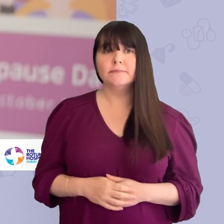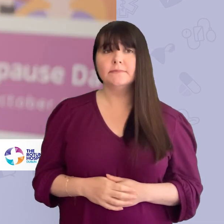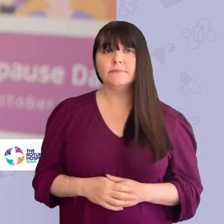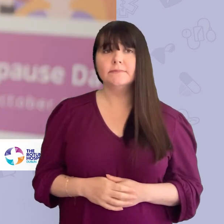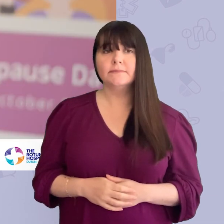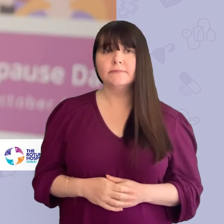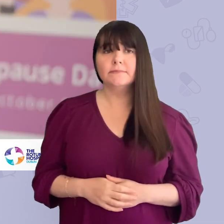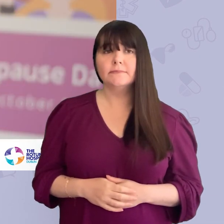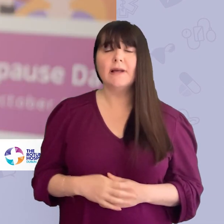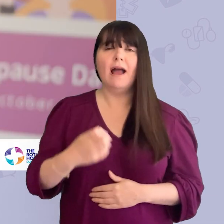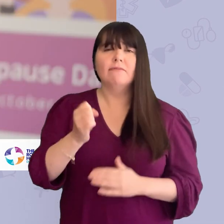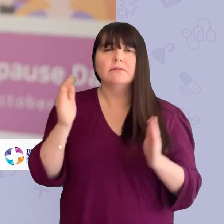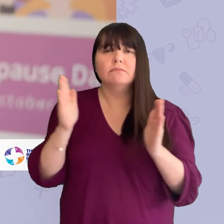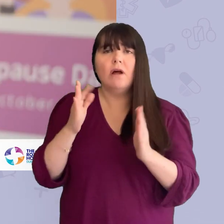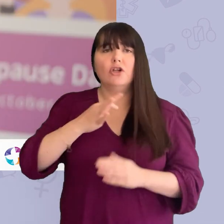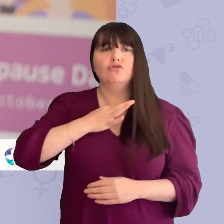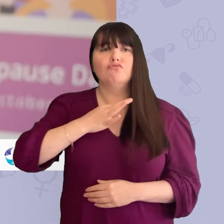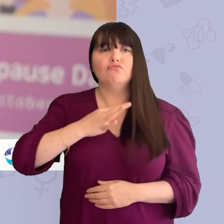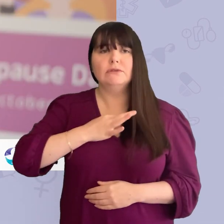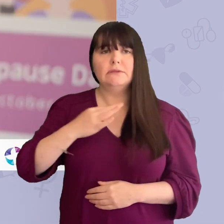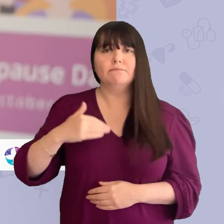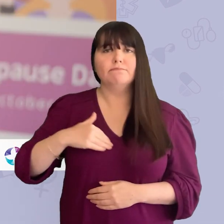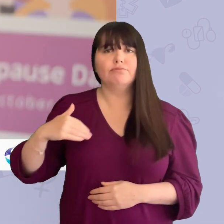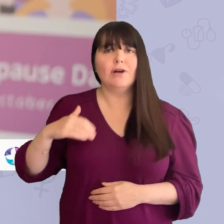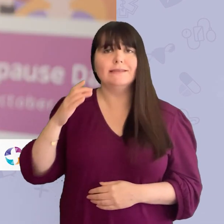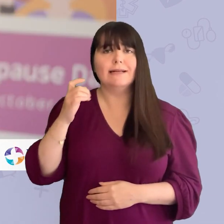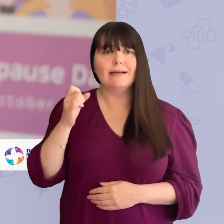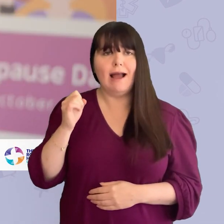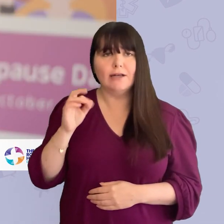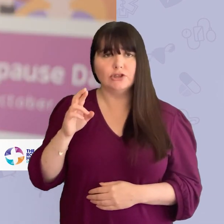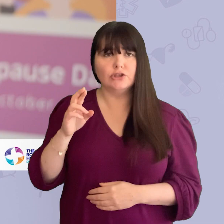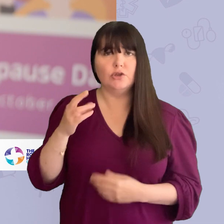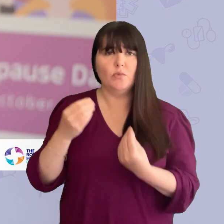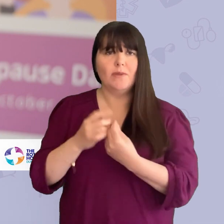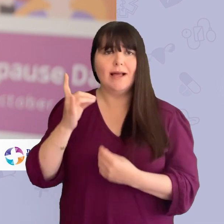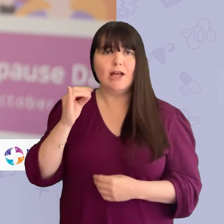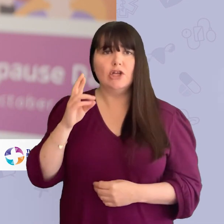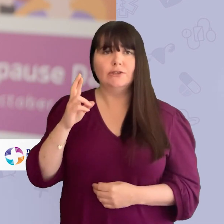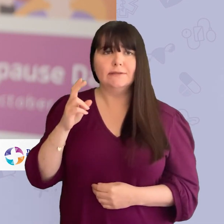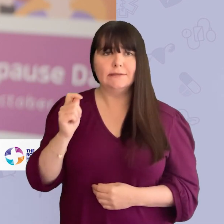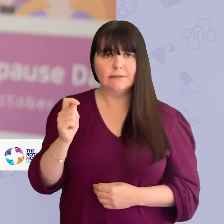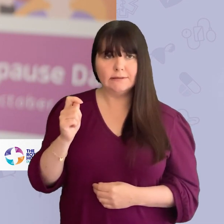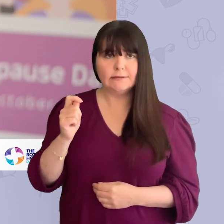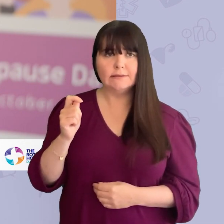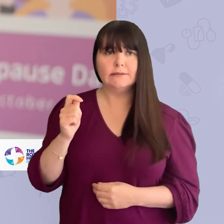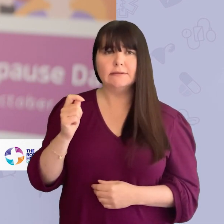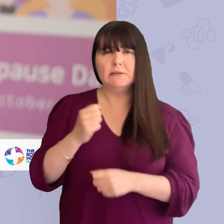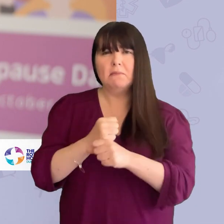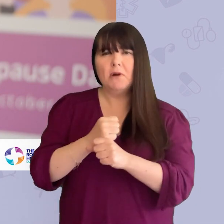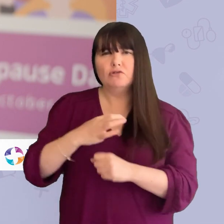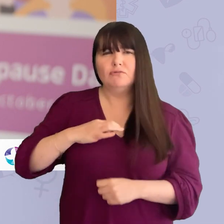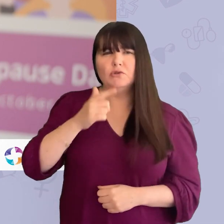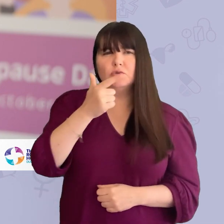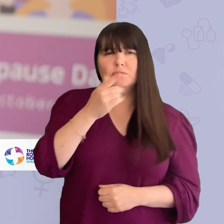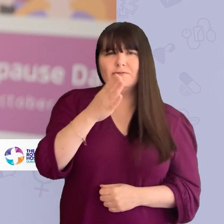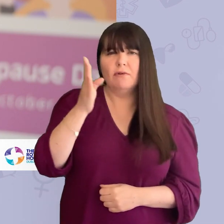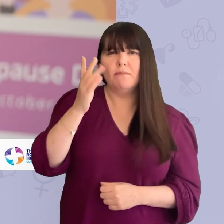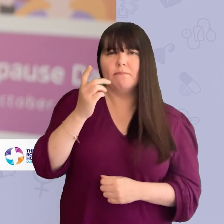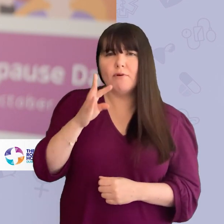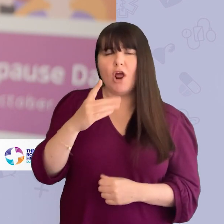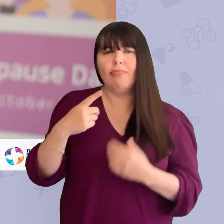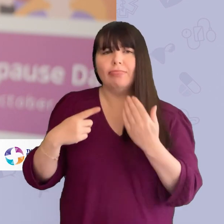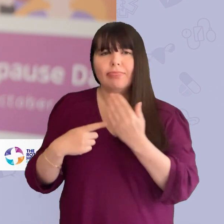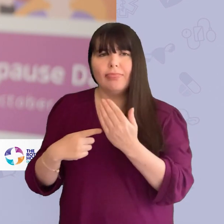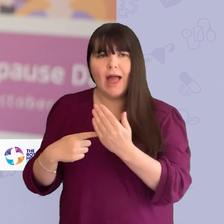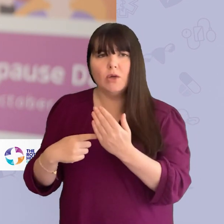There is a small increased risk in breast cancer with HRT. So we go from about a risk of 24 per thousand to a risk of 28 per